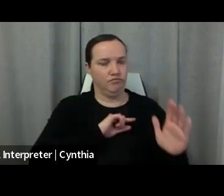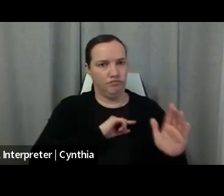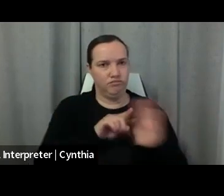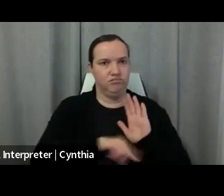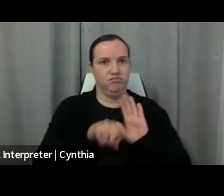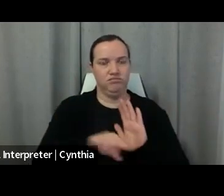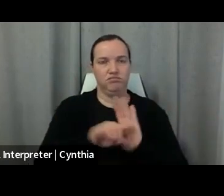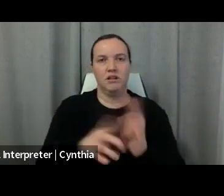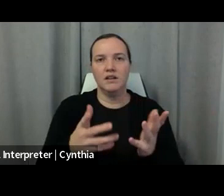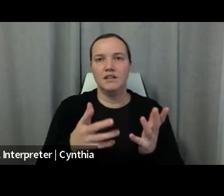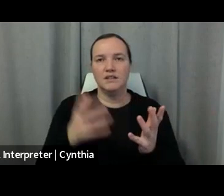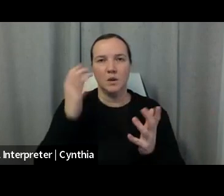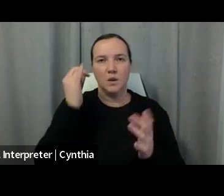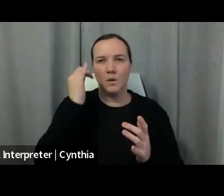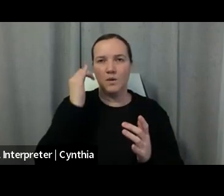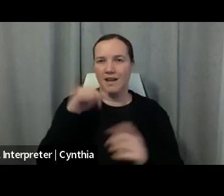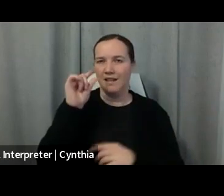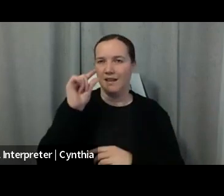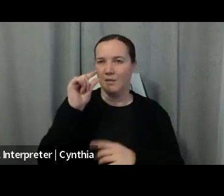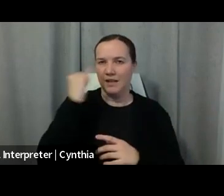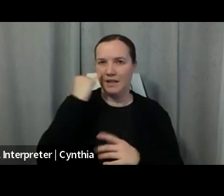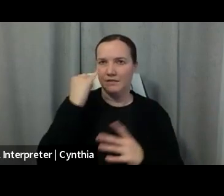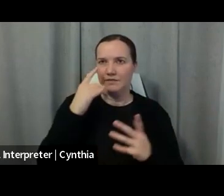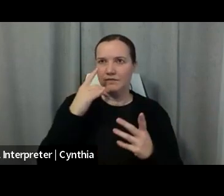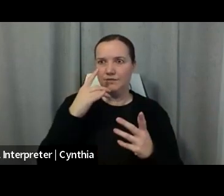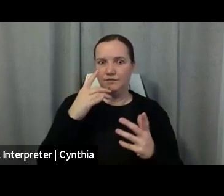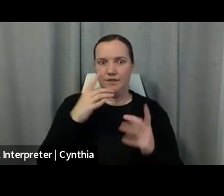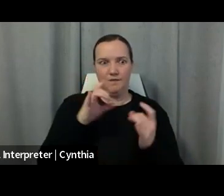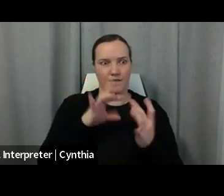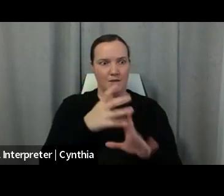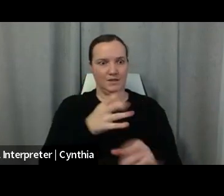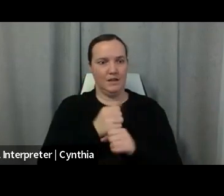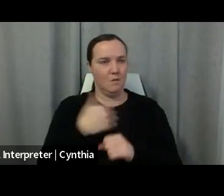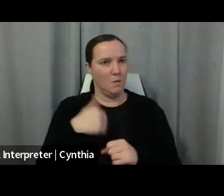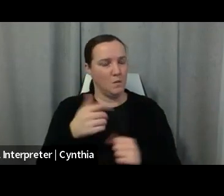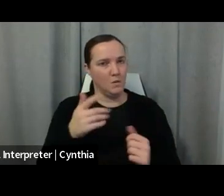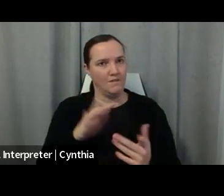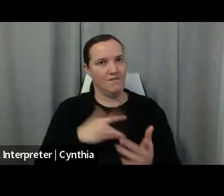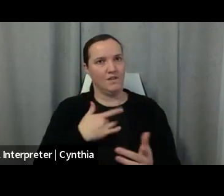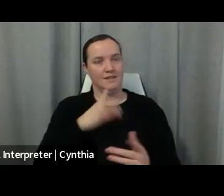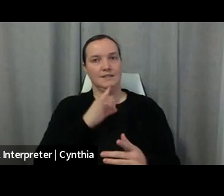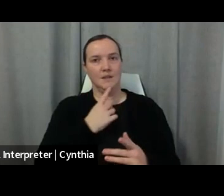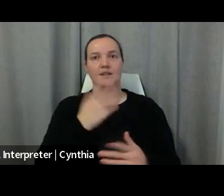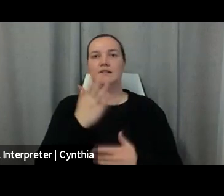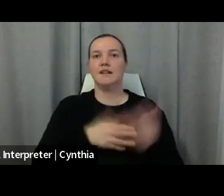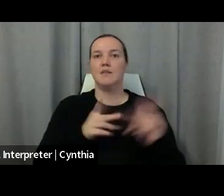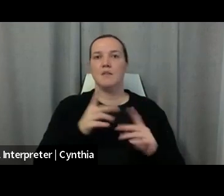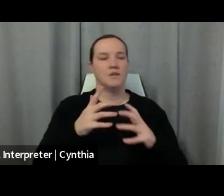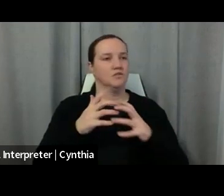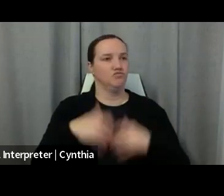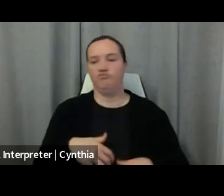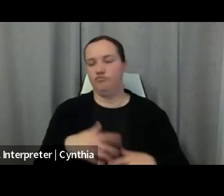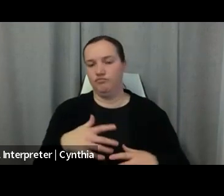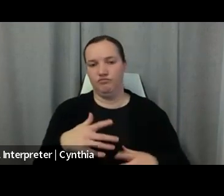that, if I'm understanding that kind of, you take it so intensely. And I know the extreme then is when for folks, they shut down. And I think as Grace was